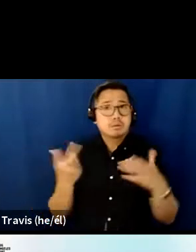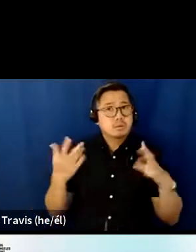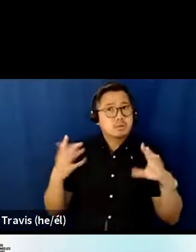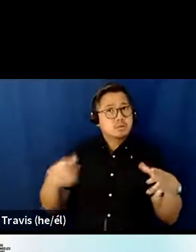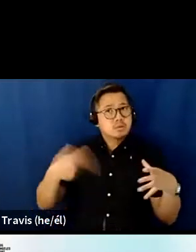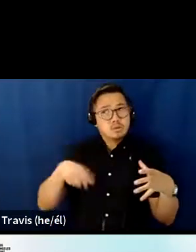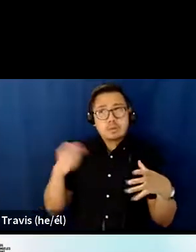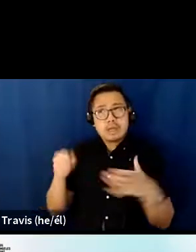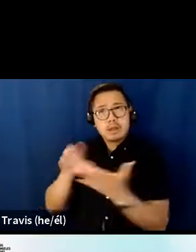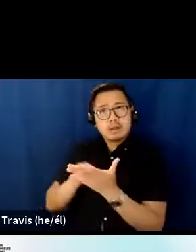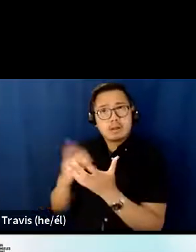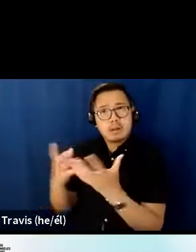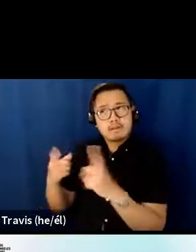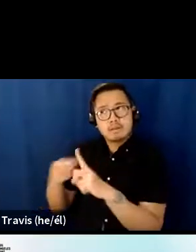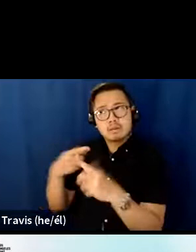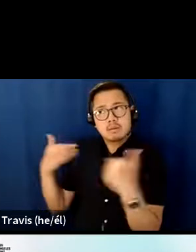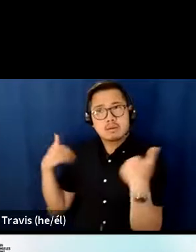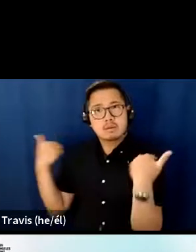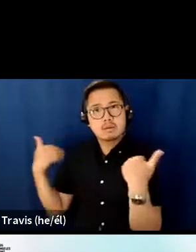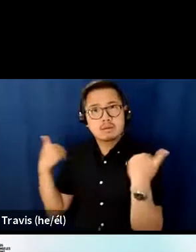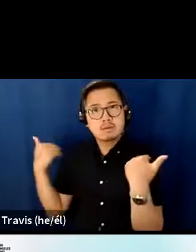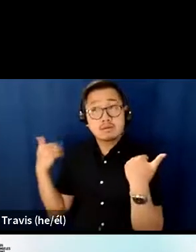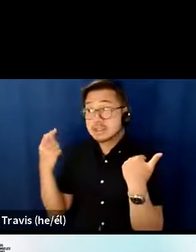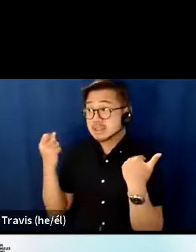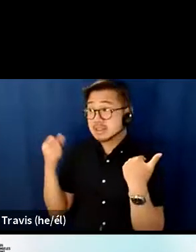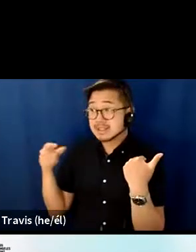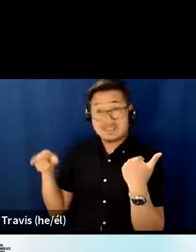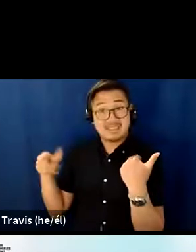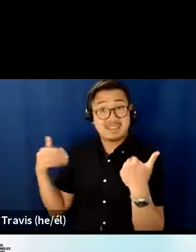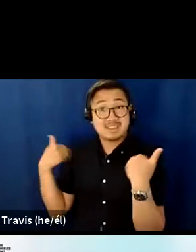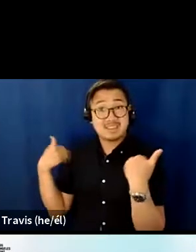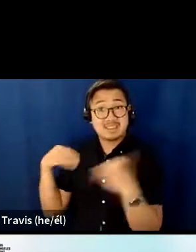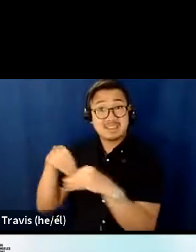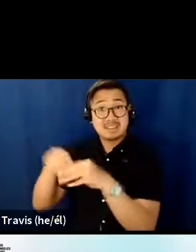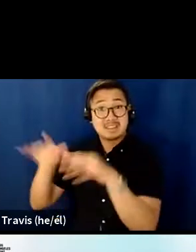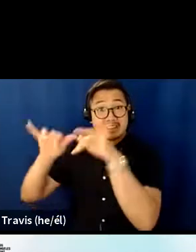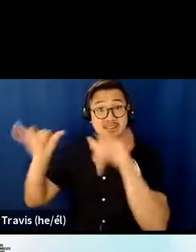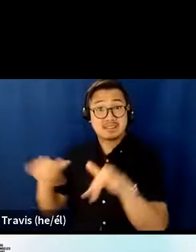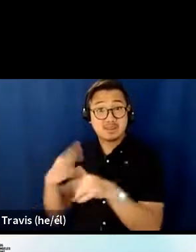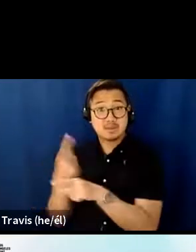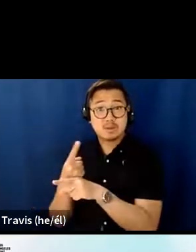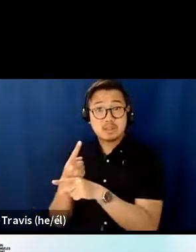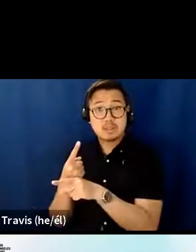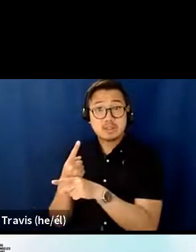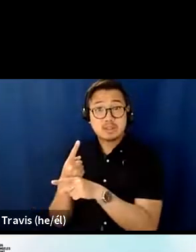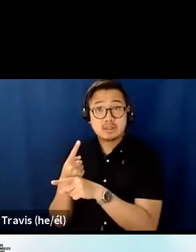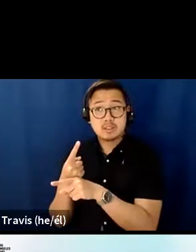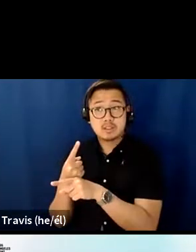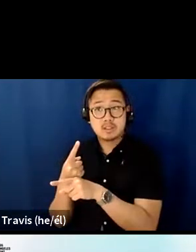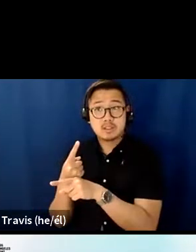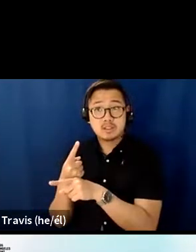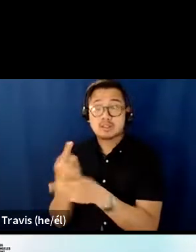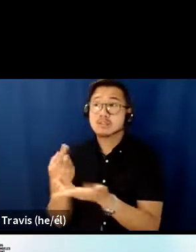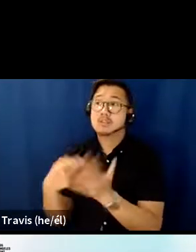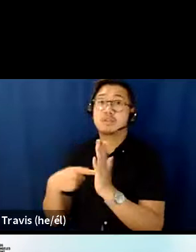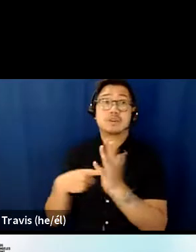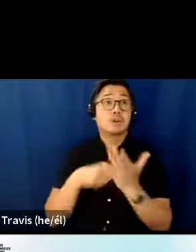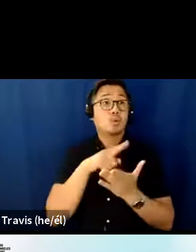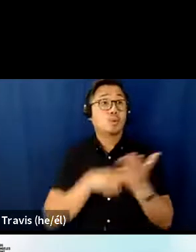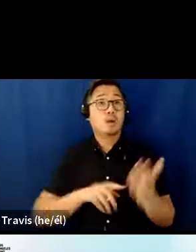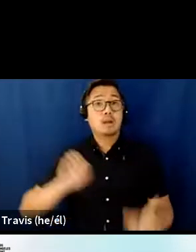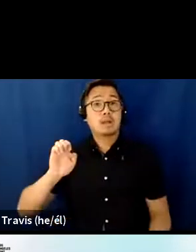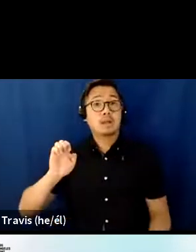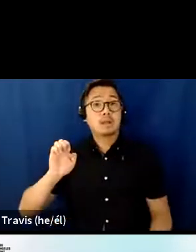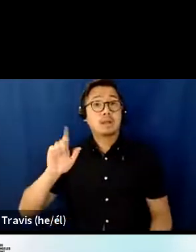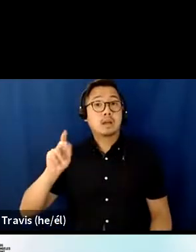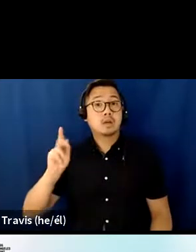from the youth as well, because they are in these systems, right? And a lot of the same things that I hear my elders speak